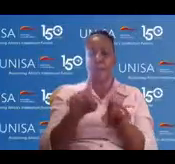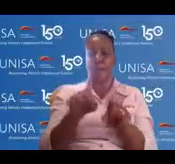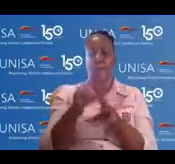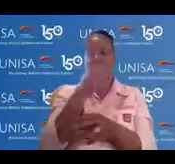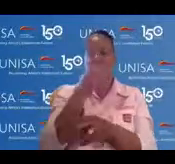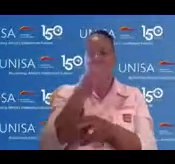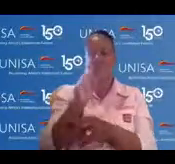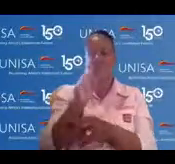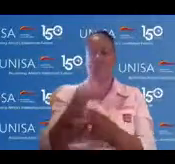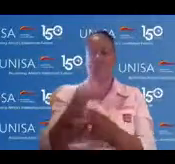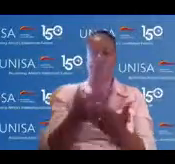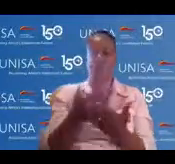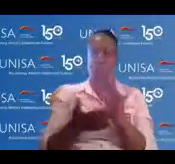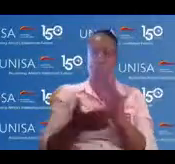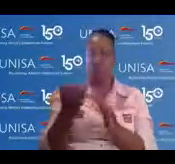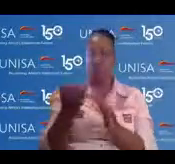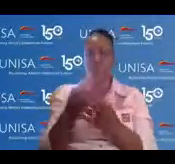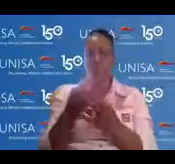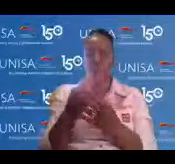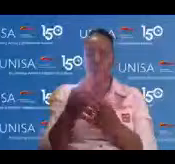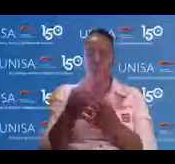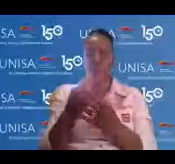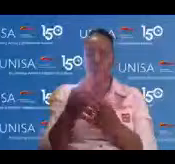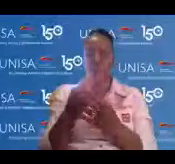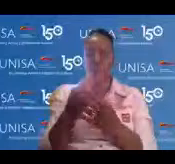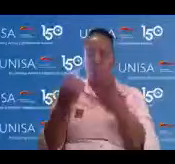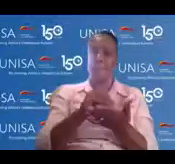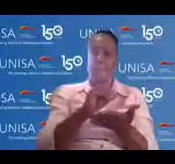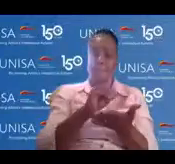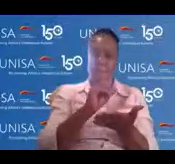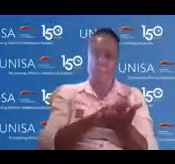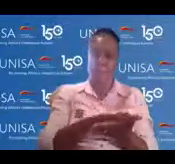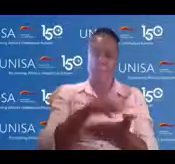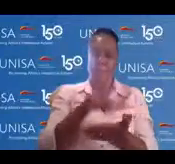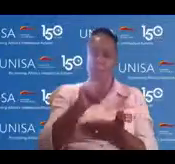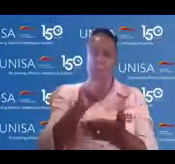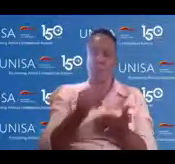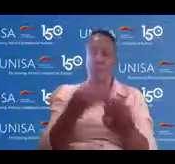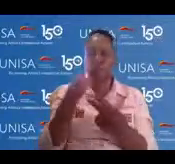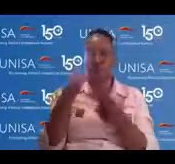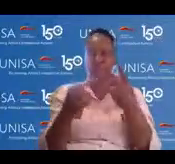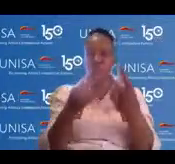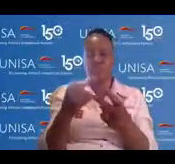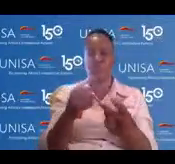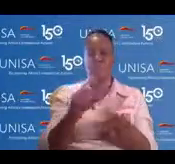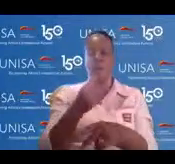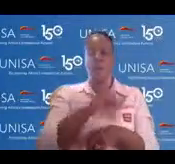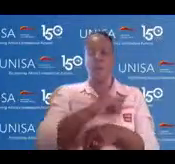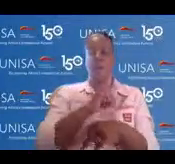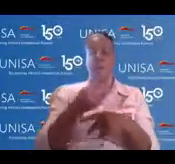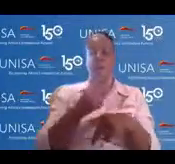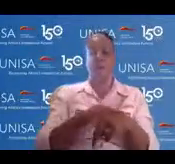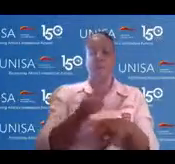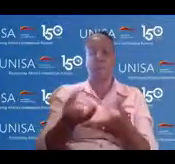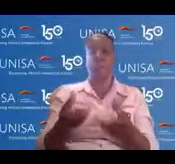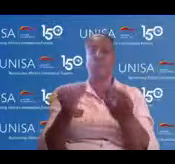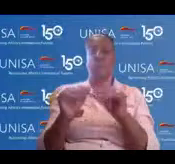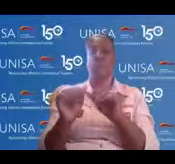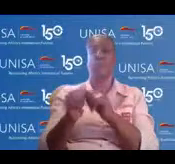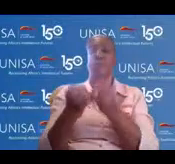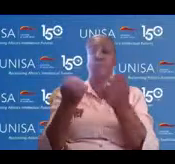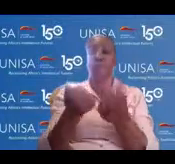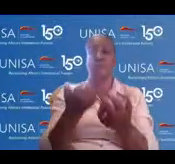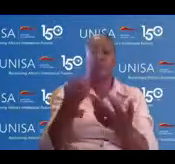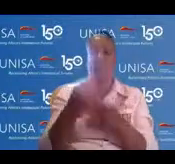visit, make arrangements, and don't just pop in, because sometimes you find a challenge of having not a space and